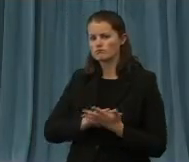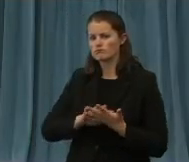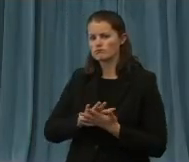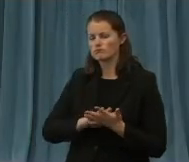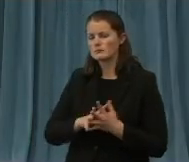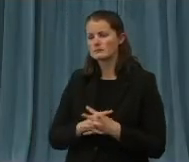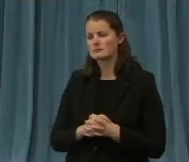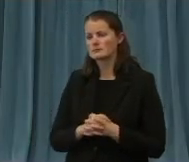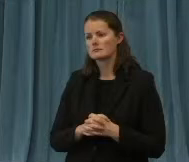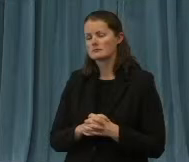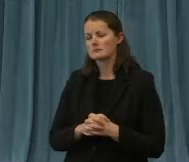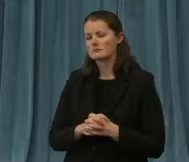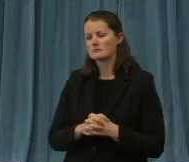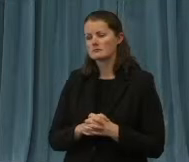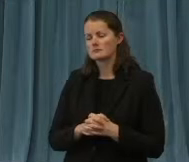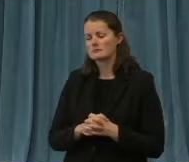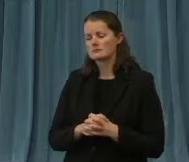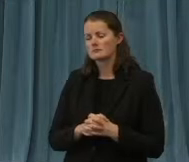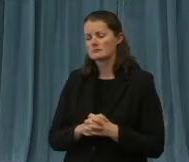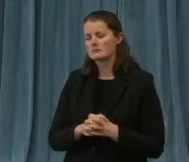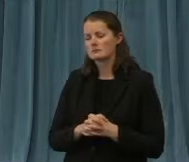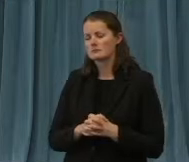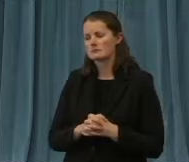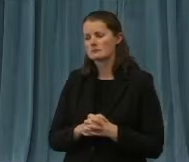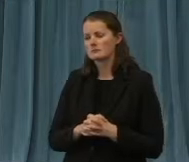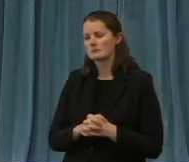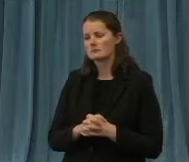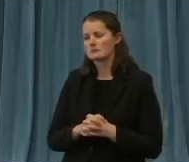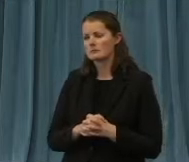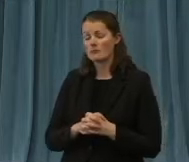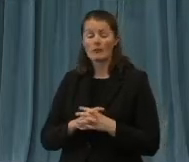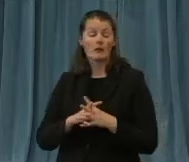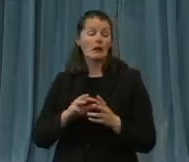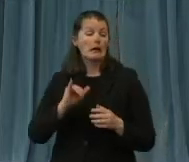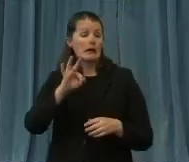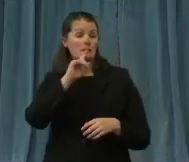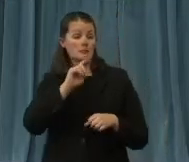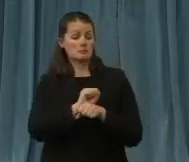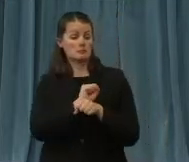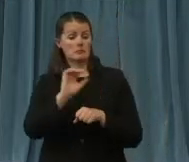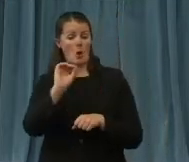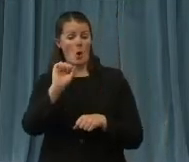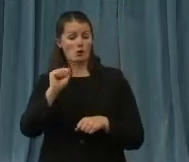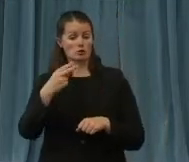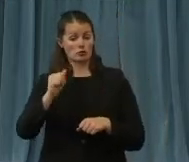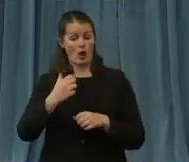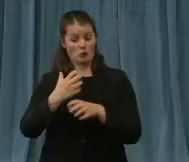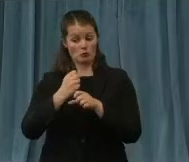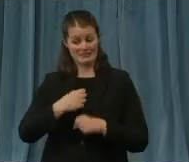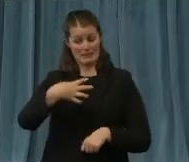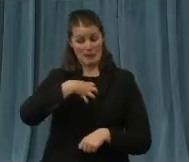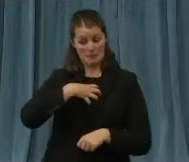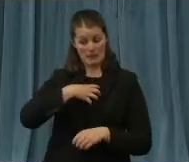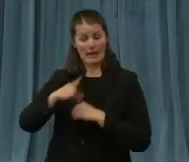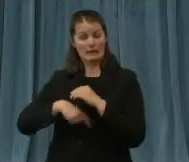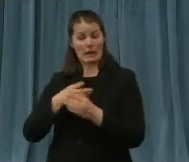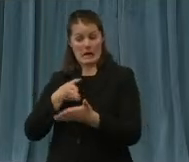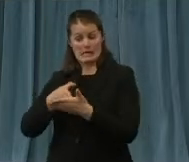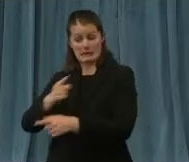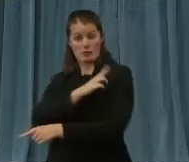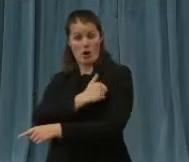inspections, and if they haven't completed one, we'll check with OSHA and see exactly what went on, but I don't know the specifics about the complaint that they lodged.